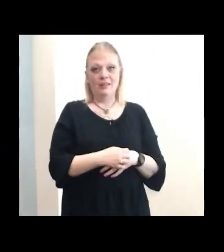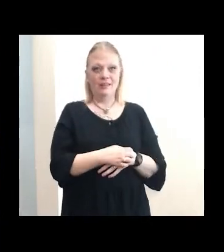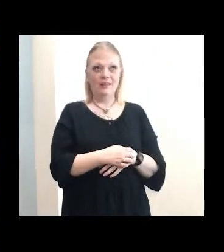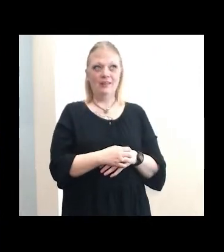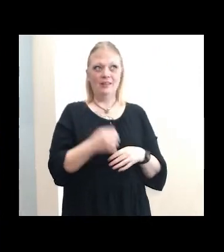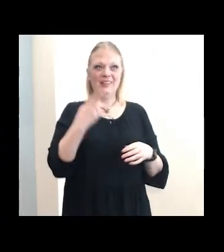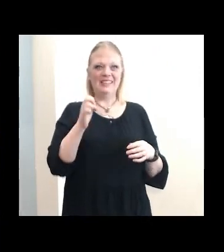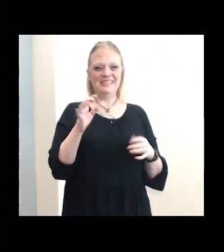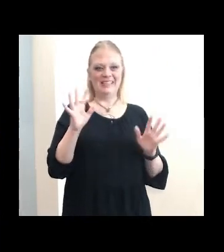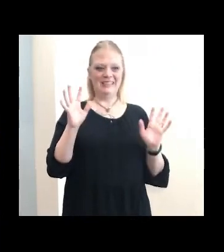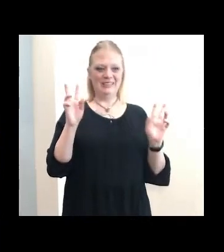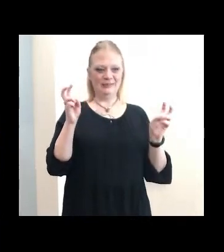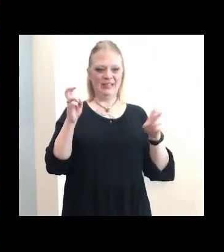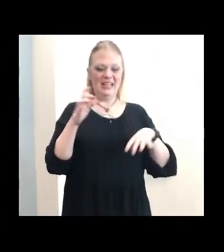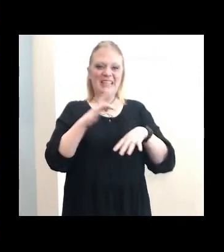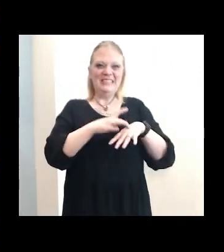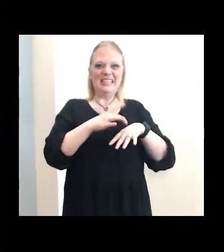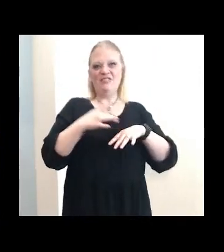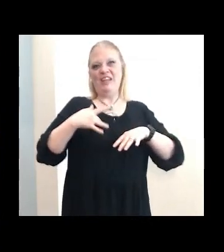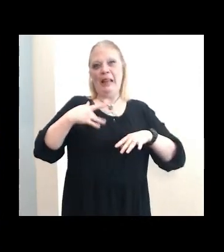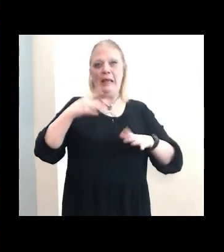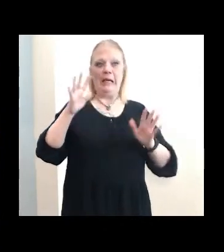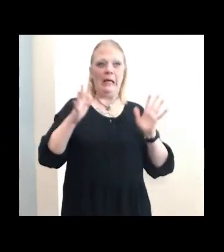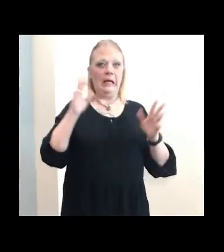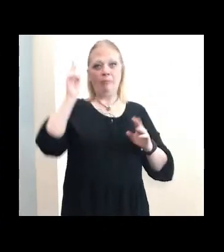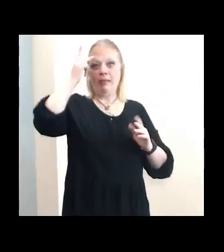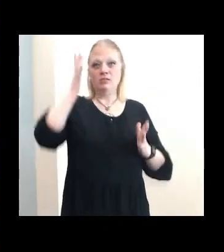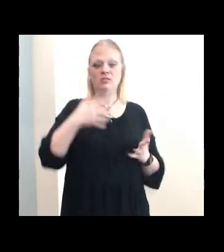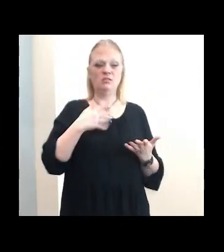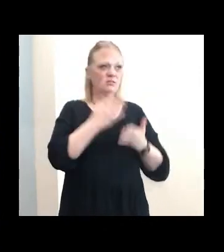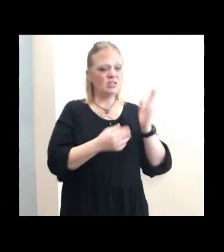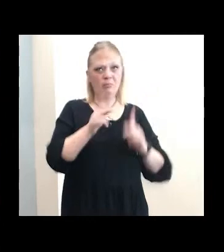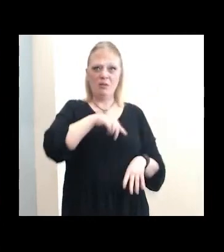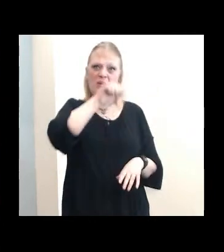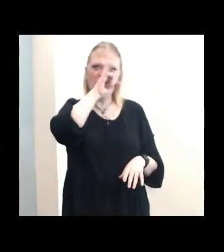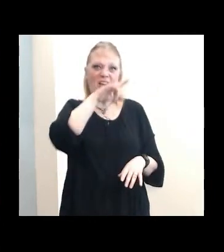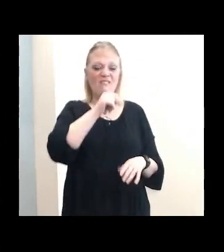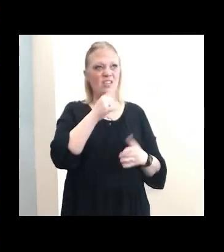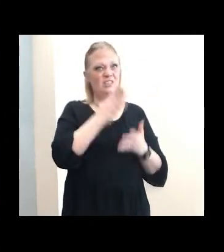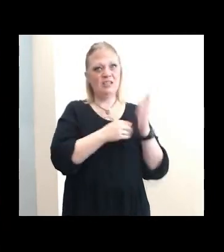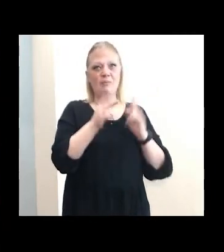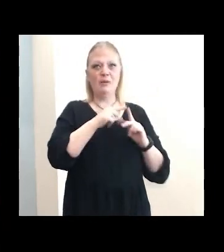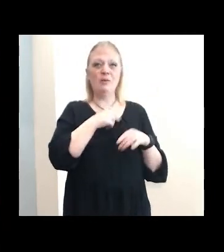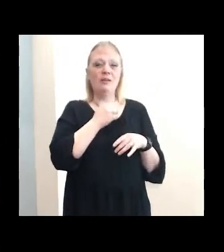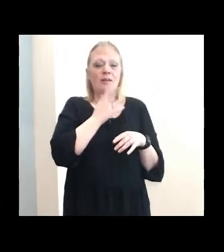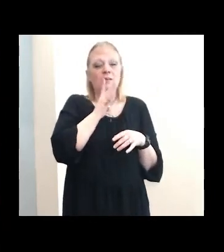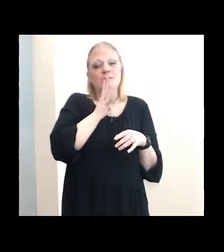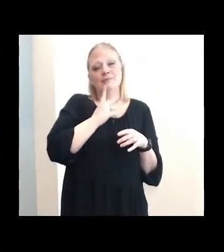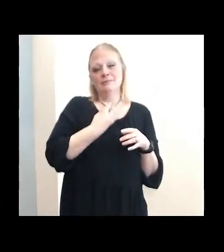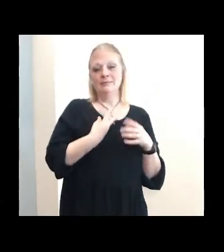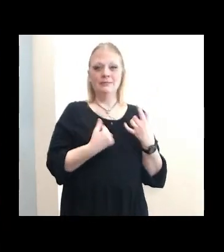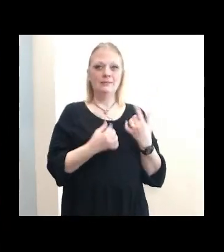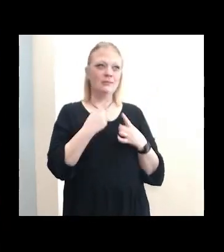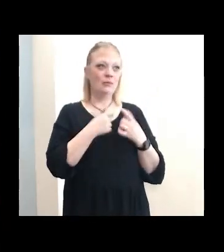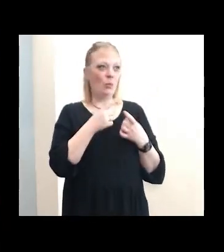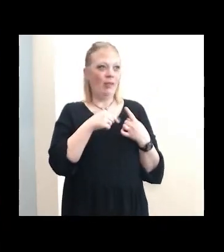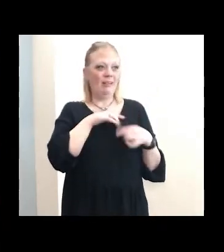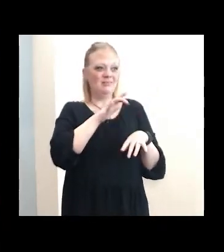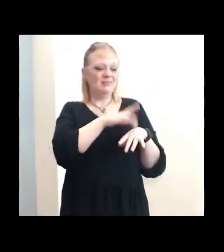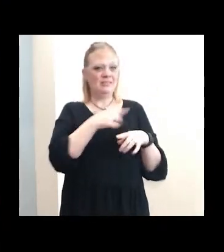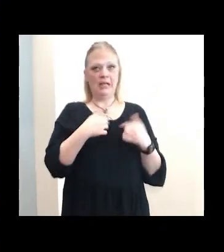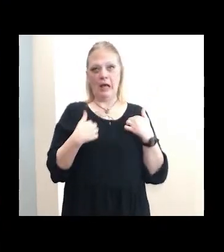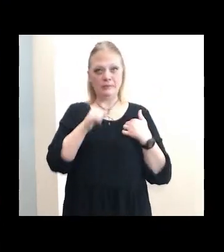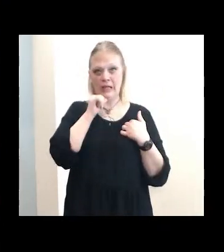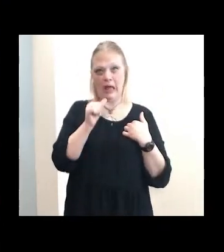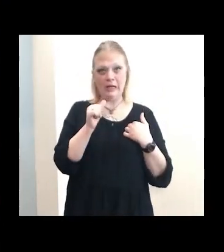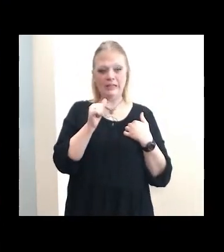can be a touchy-feely politician, and some people love it. I've seen people absolutely melt when the governor does that. I mean, I think most people know I'm not the most